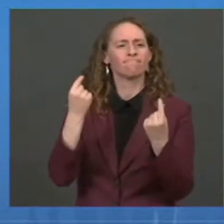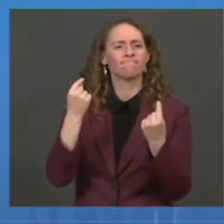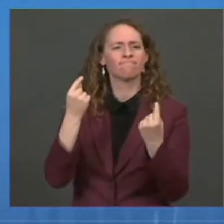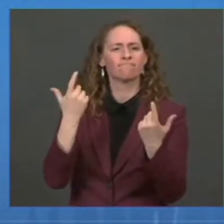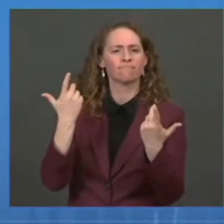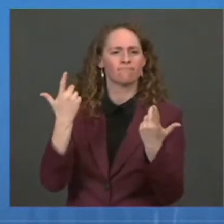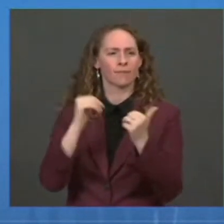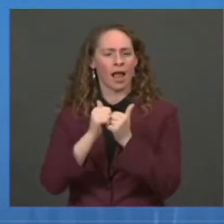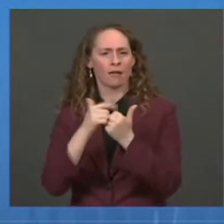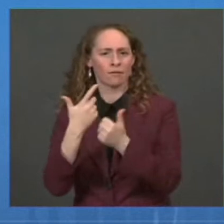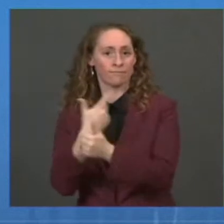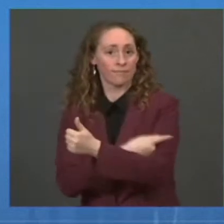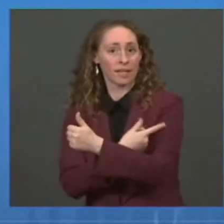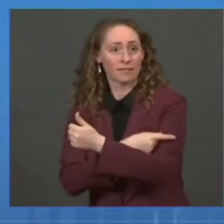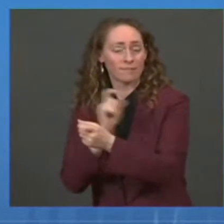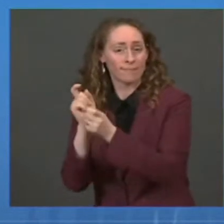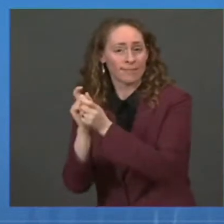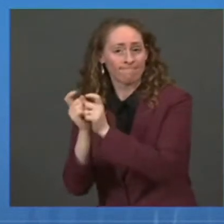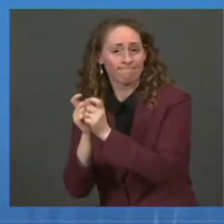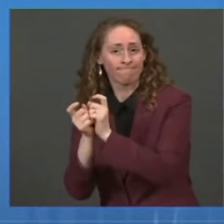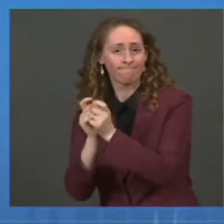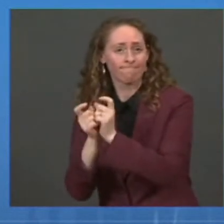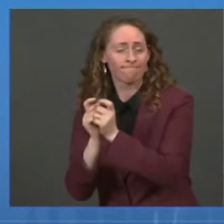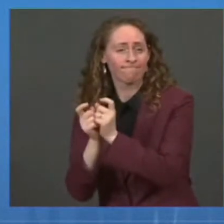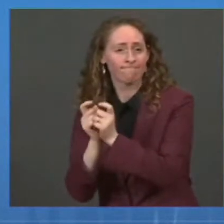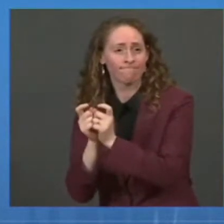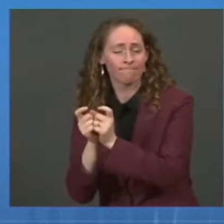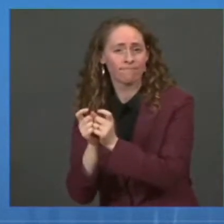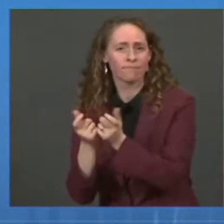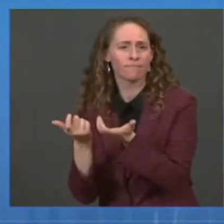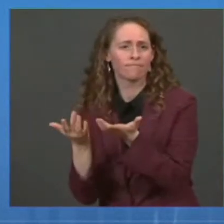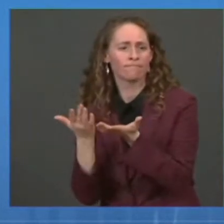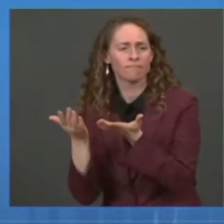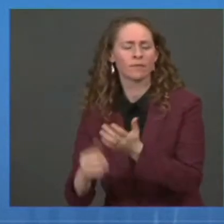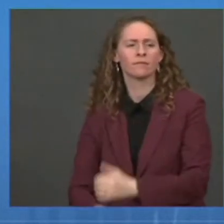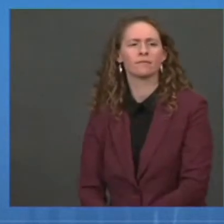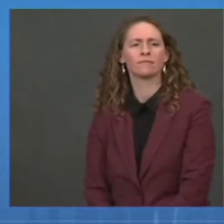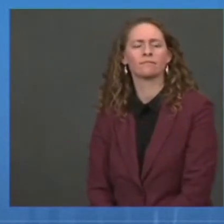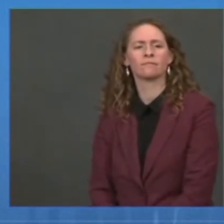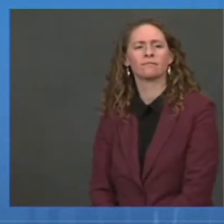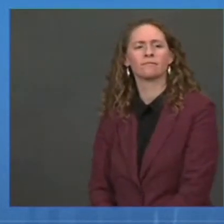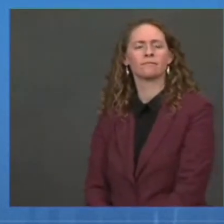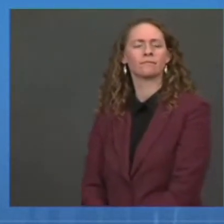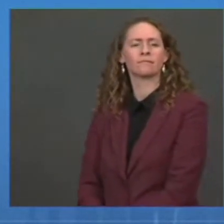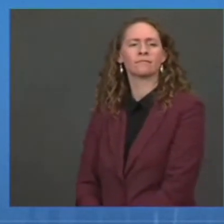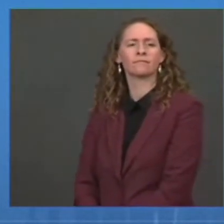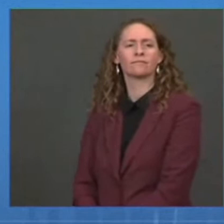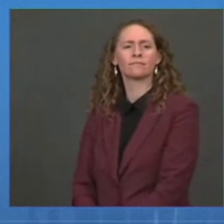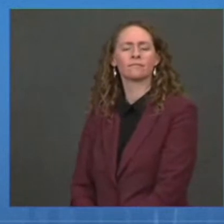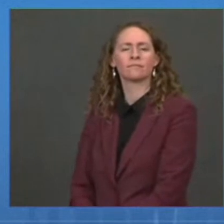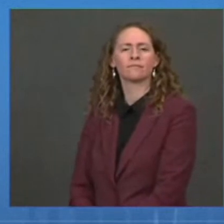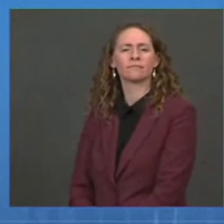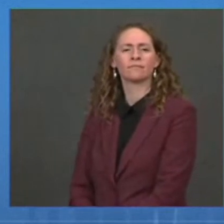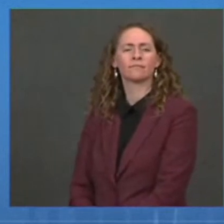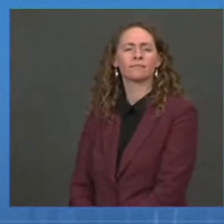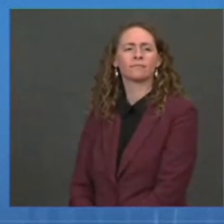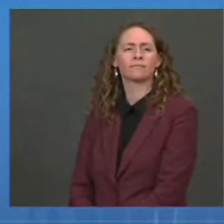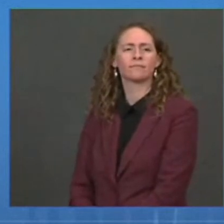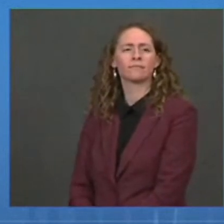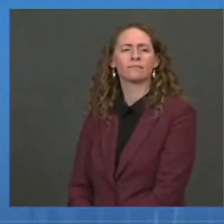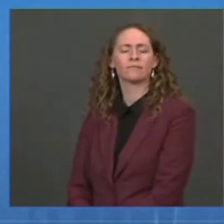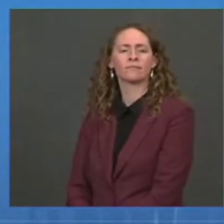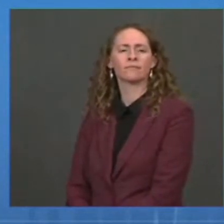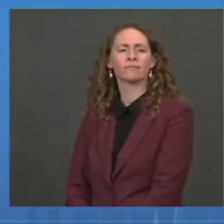you anticipate that the new vaccines would be the Omicron spike, or would they be some, sort of combination designed